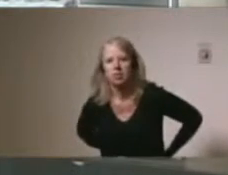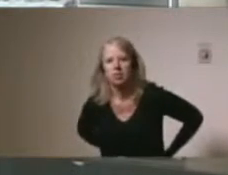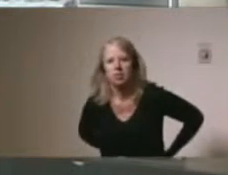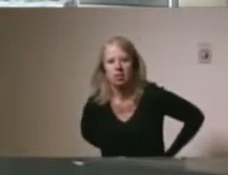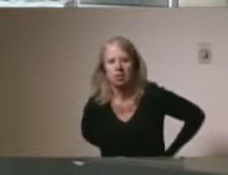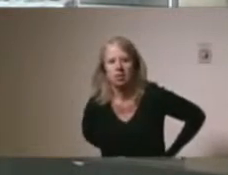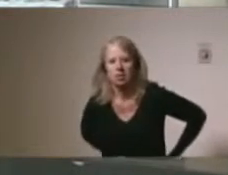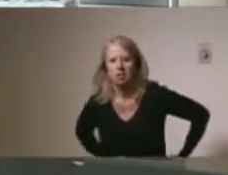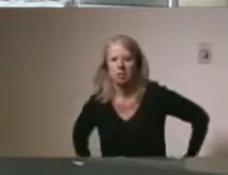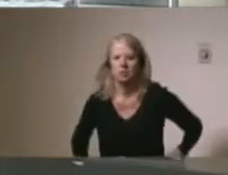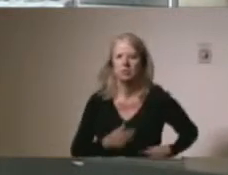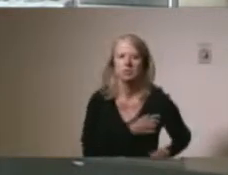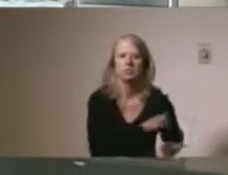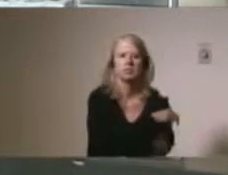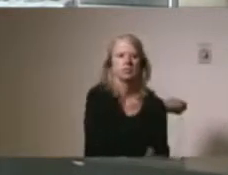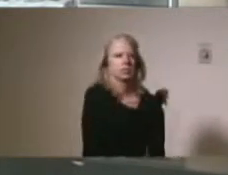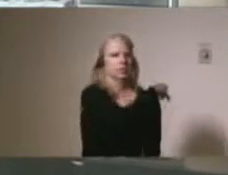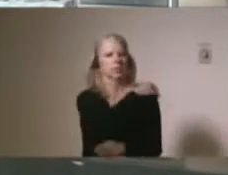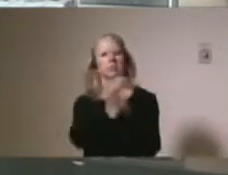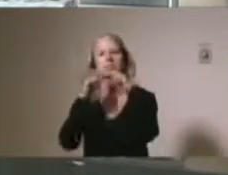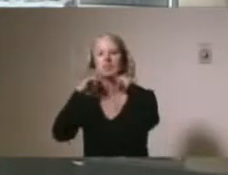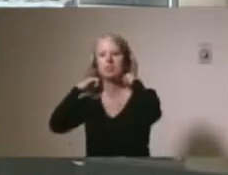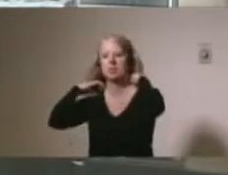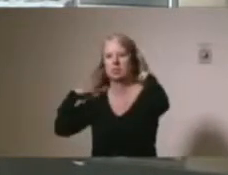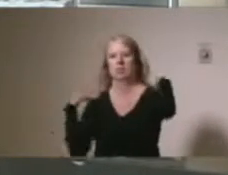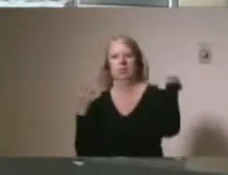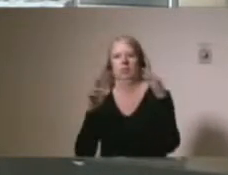So we'll get back to work.